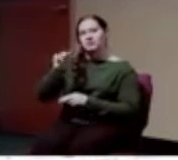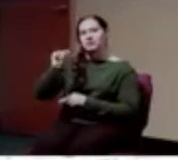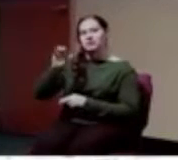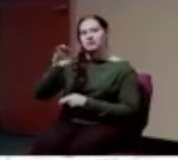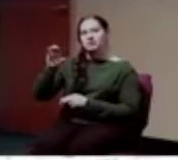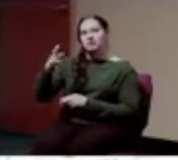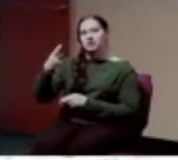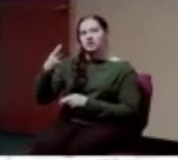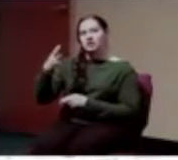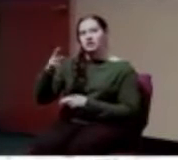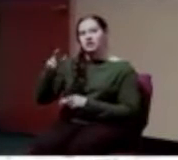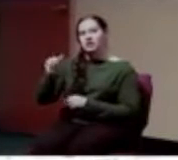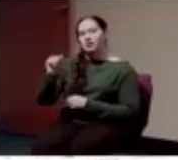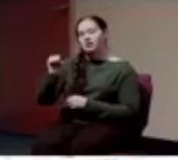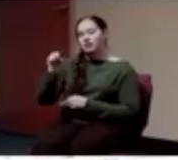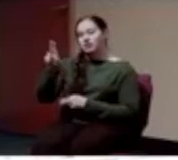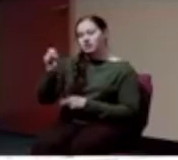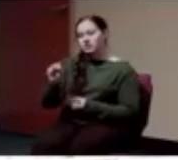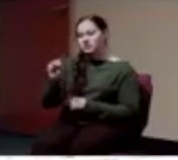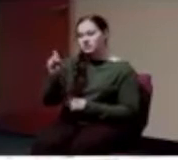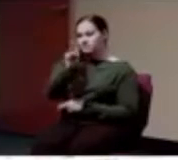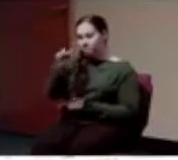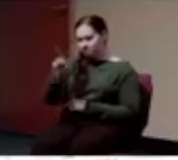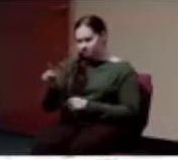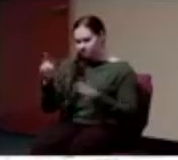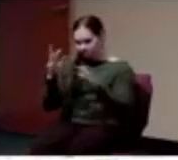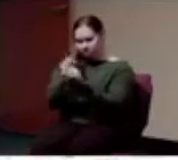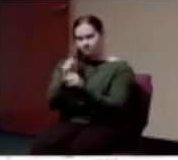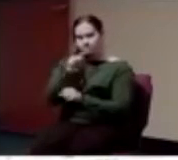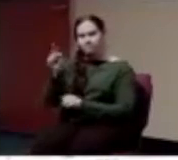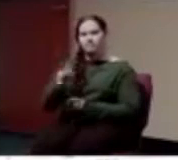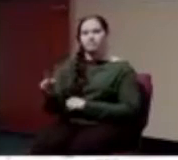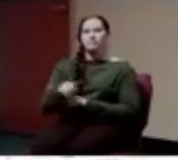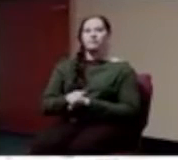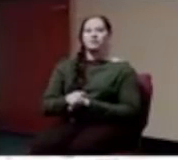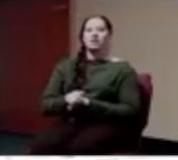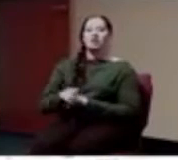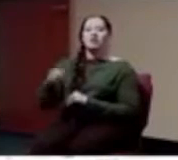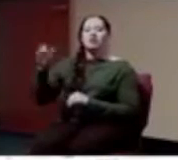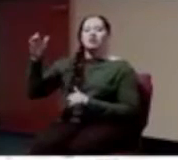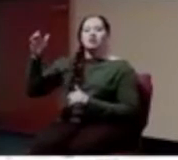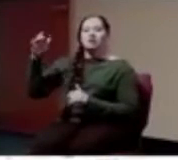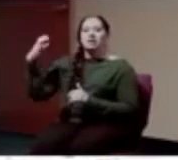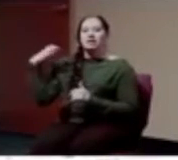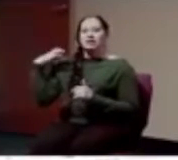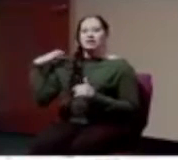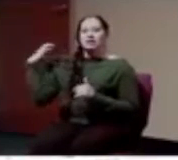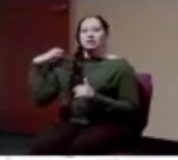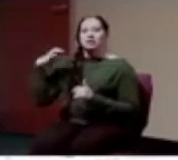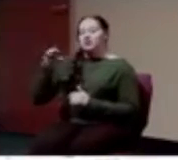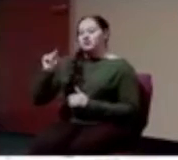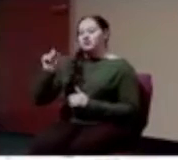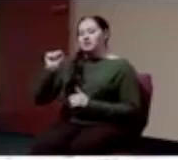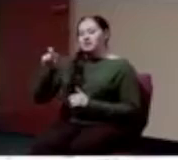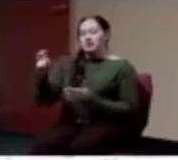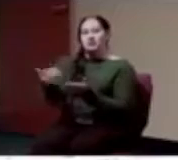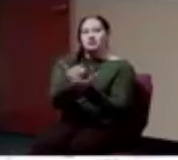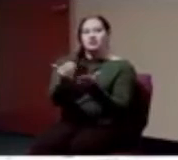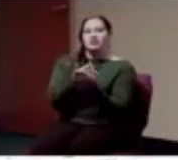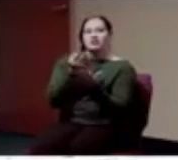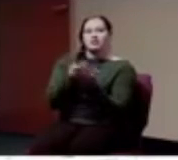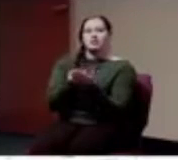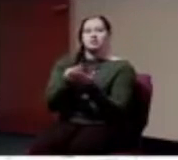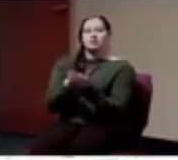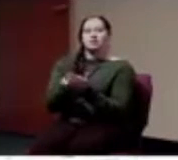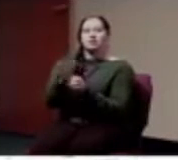tax collector in the region, and he had become very rich. He tried to get a look at Jesus, but he was too short to see over the crowd, so he ran ahead and climbed a sycamore fig tree